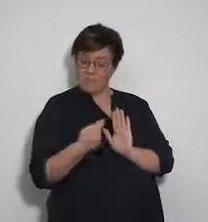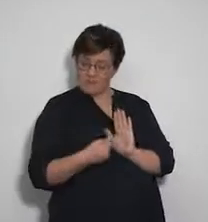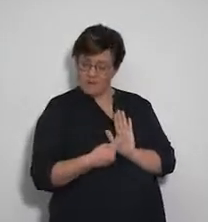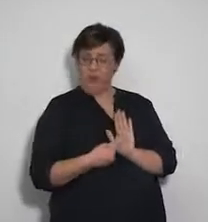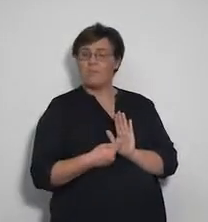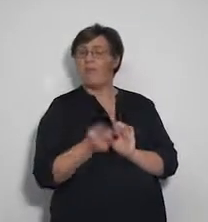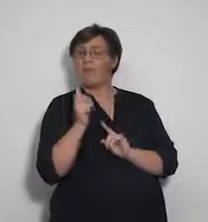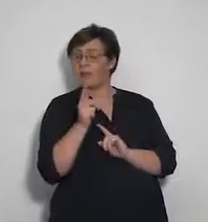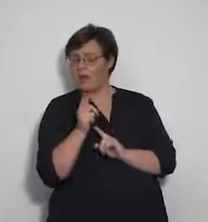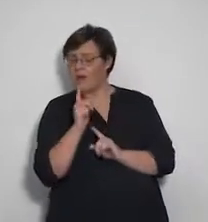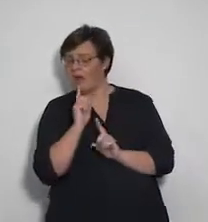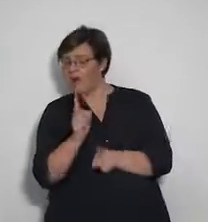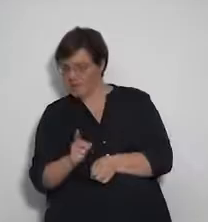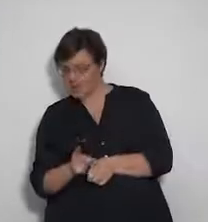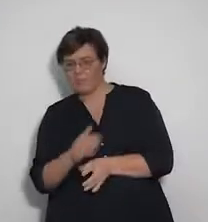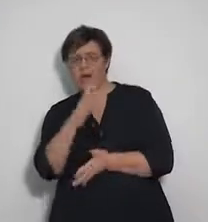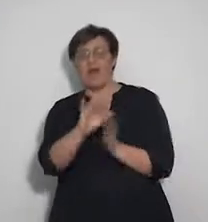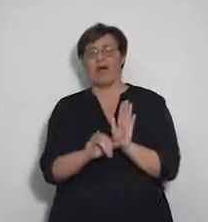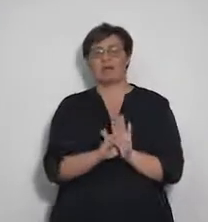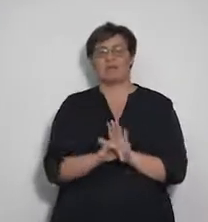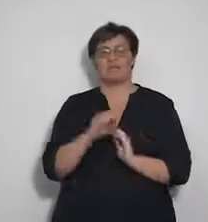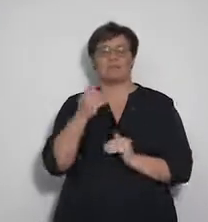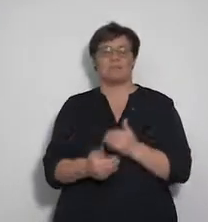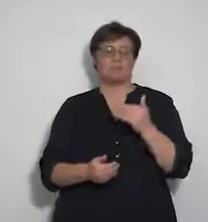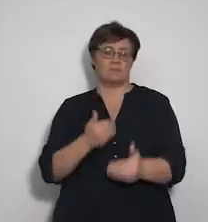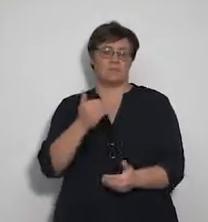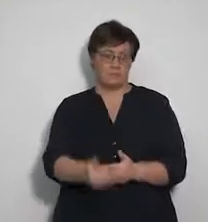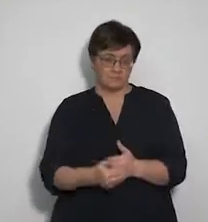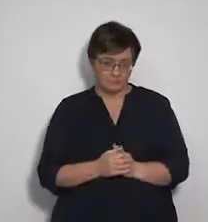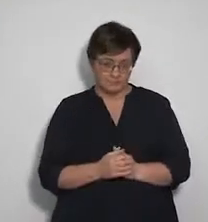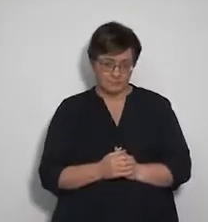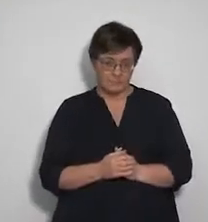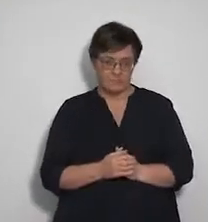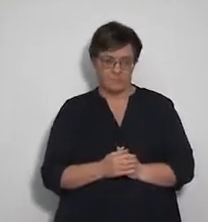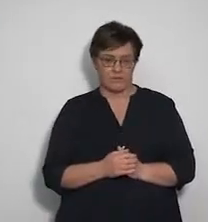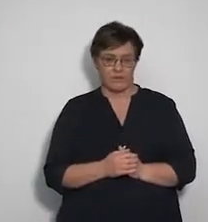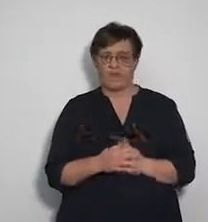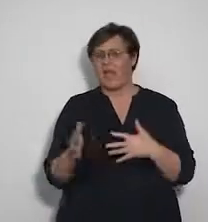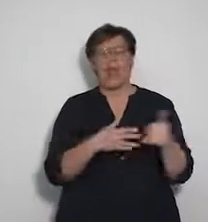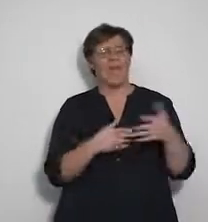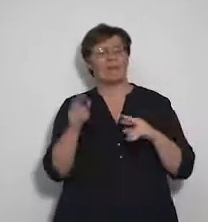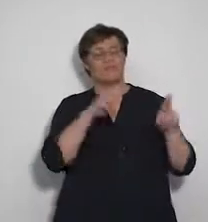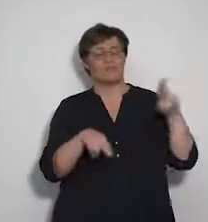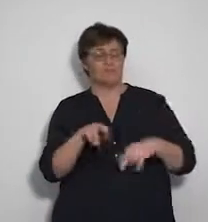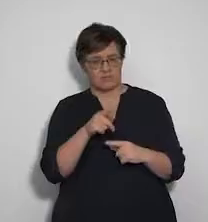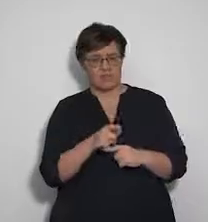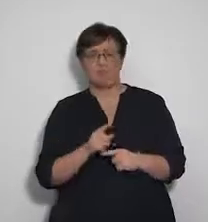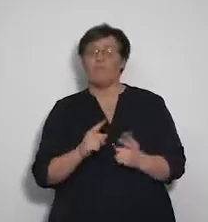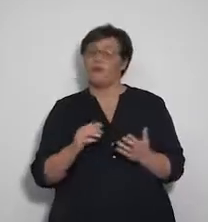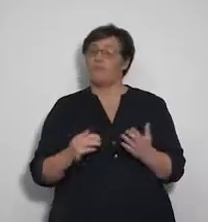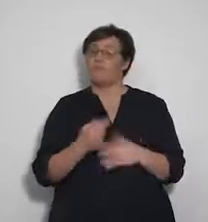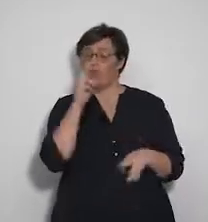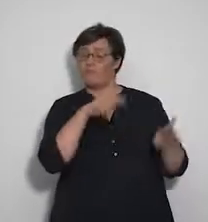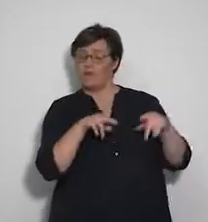and as we would work on later, you would be able to identify these stages. So, as we do in any revision lesson or when